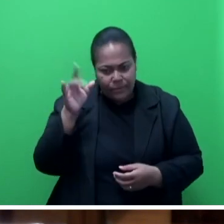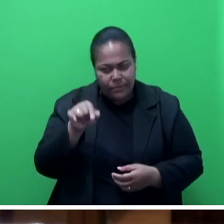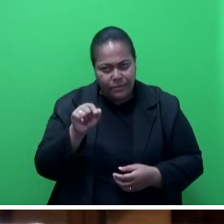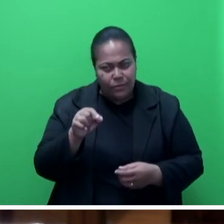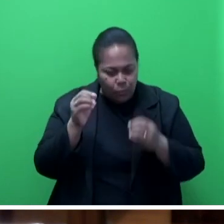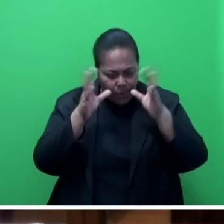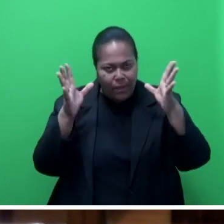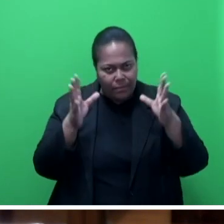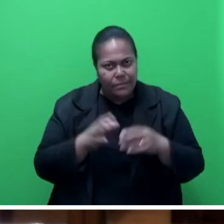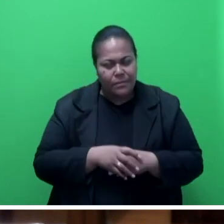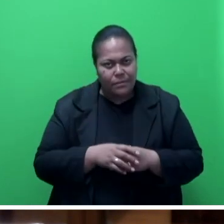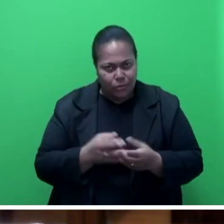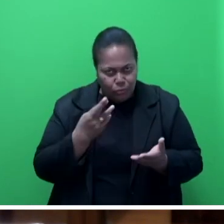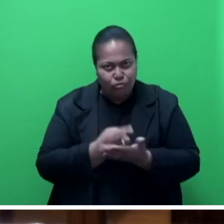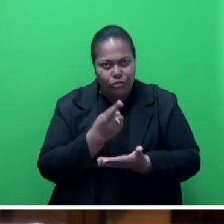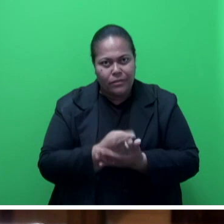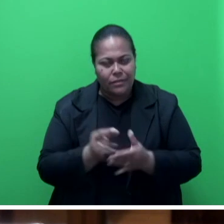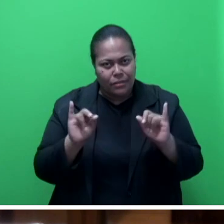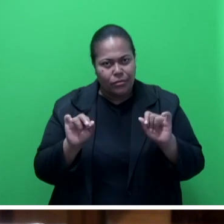our nation is up against.